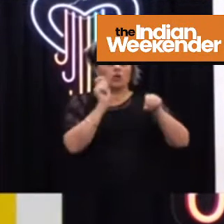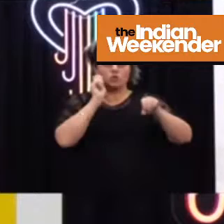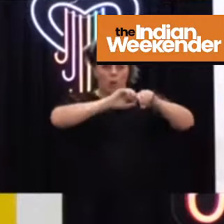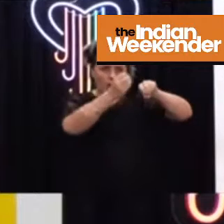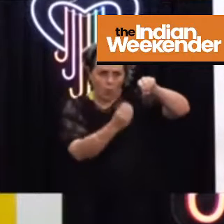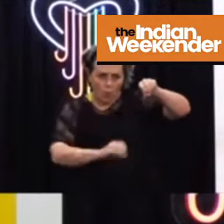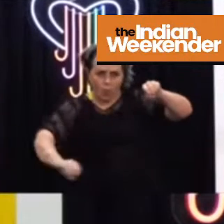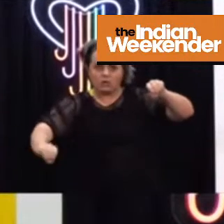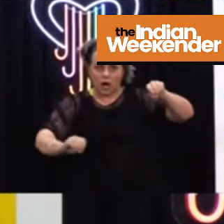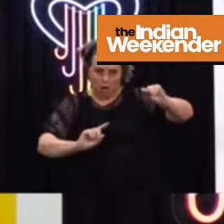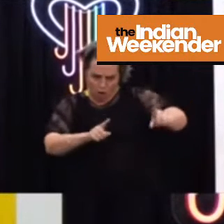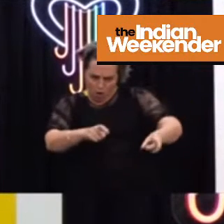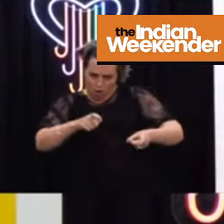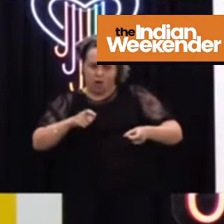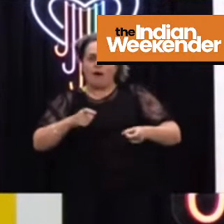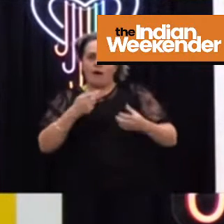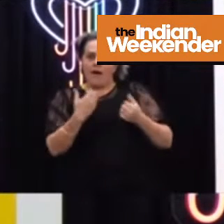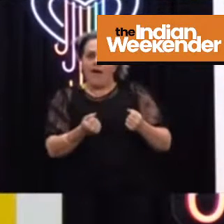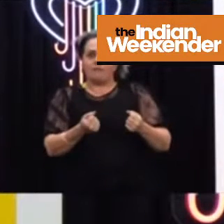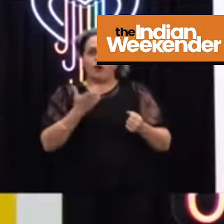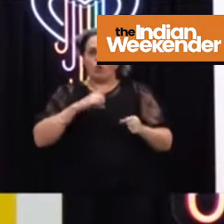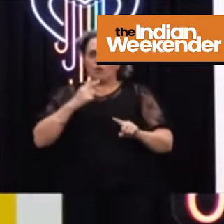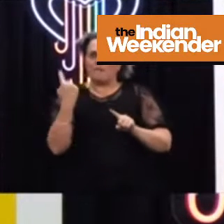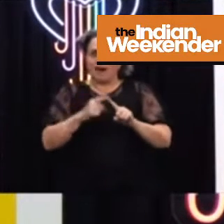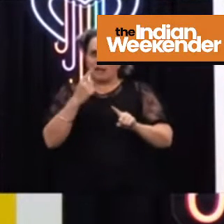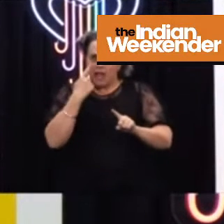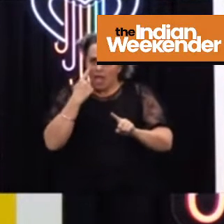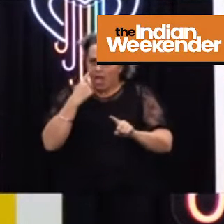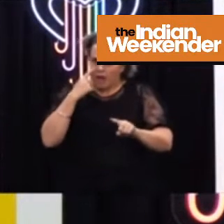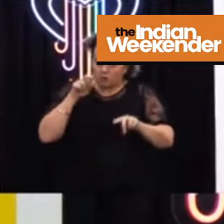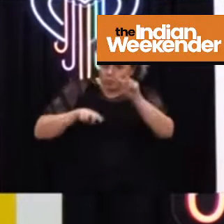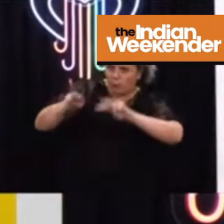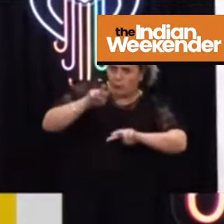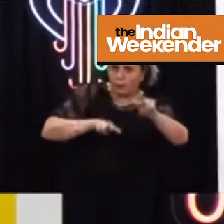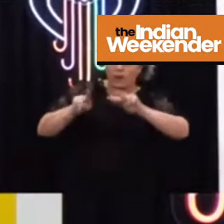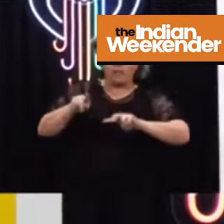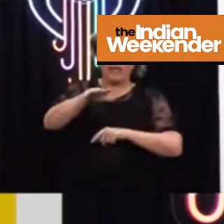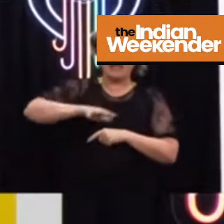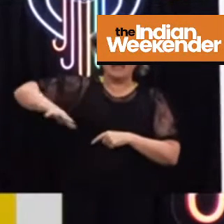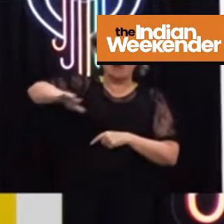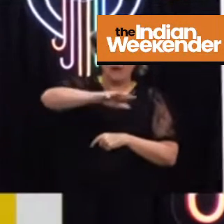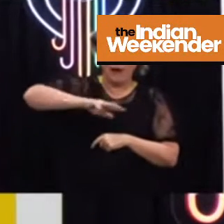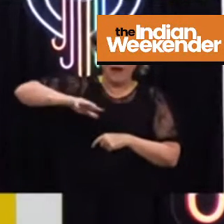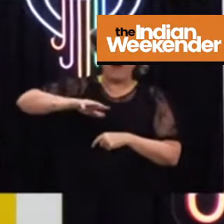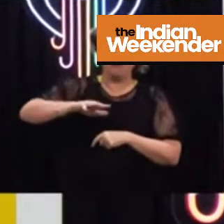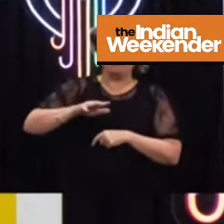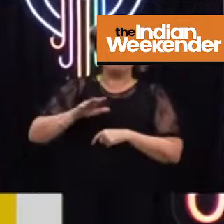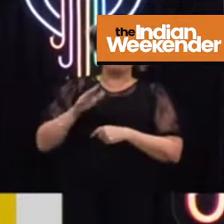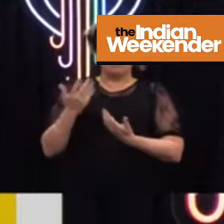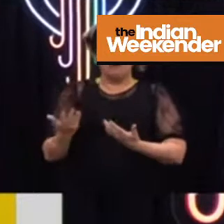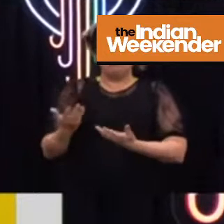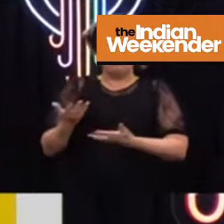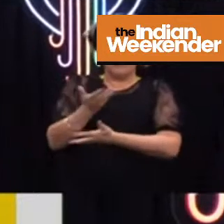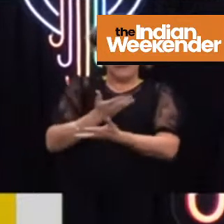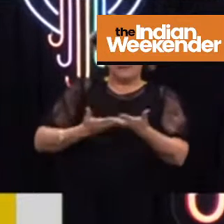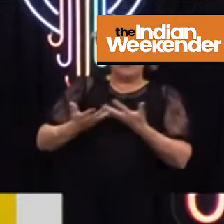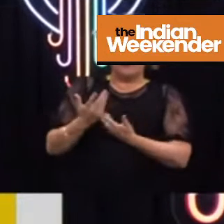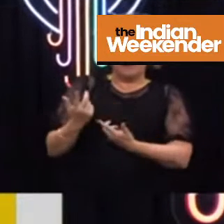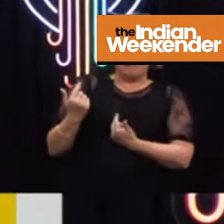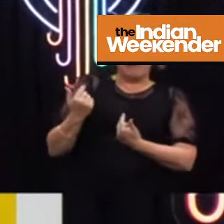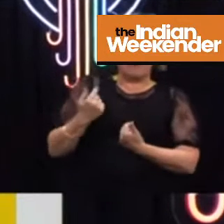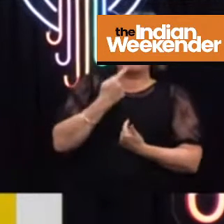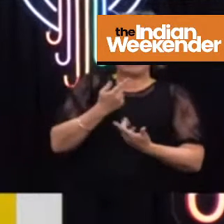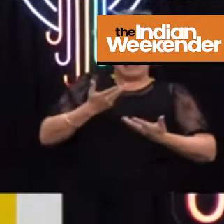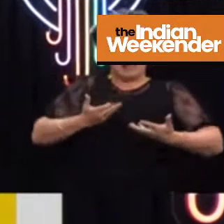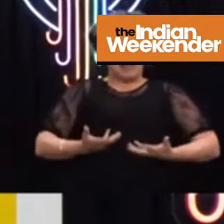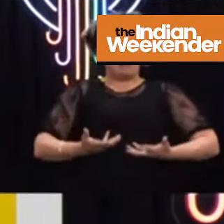lot of surveillance testing very, very quickly in certain sites where you haven't had ongoing testing. Their feedback has been that in the current